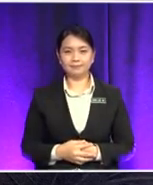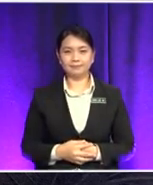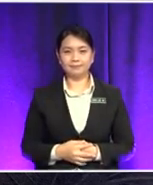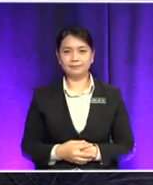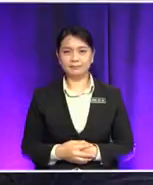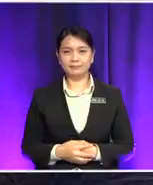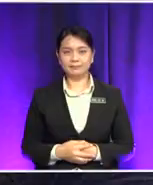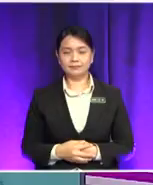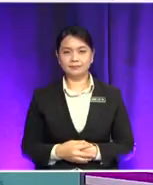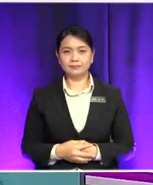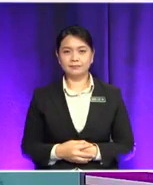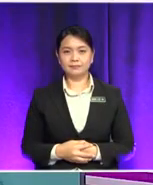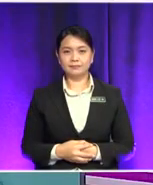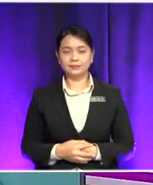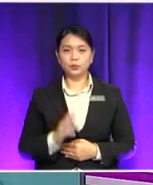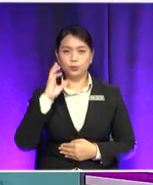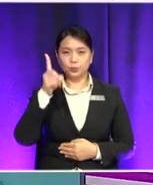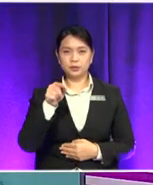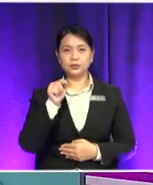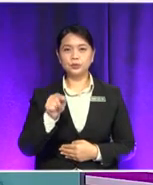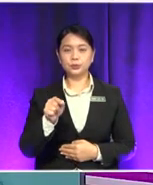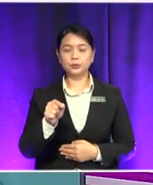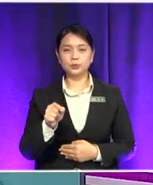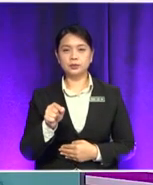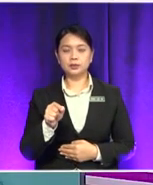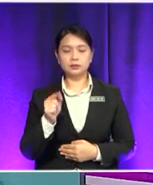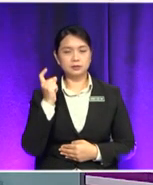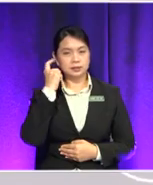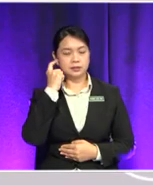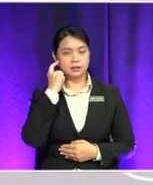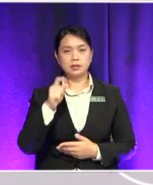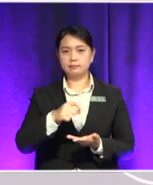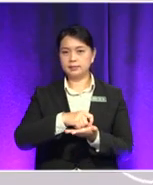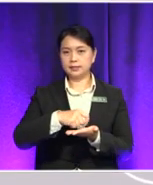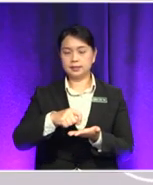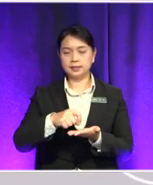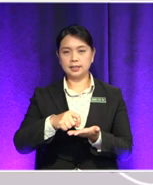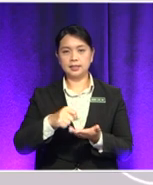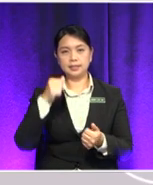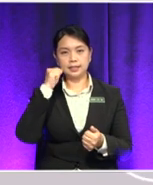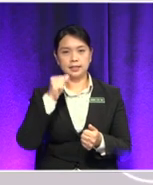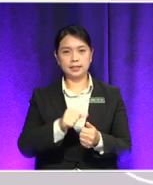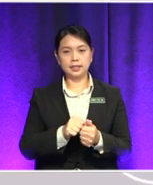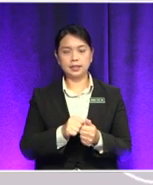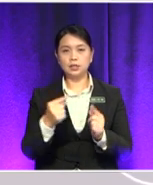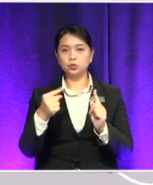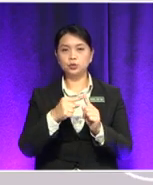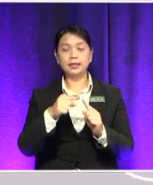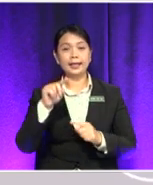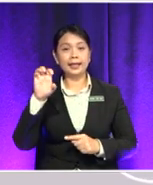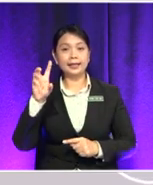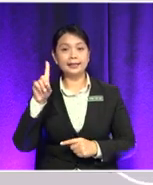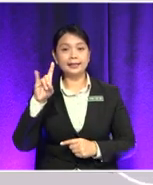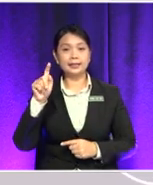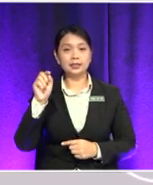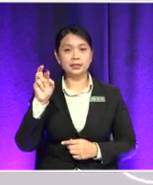next question. Would you consider writing a letter to the editor of a newspaper? Why